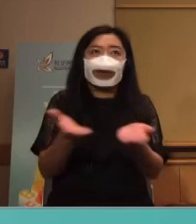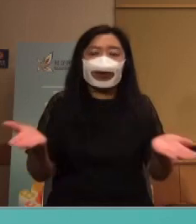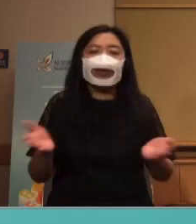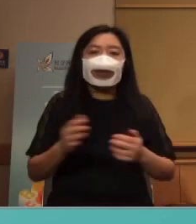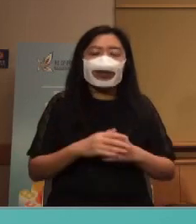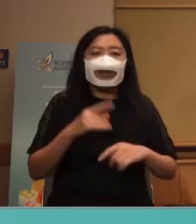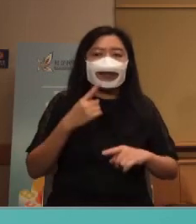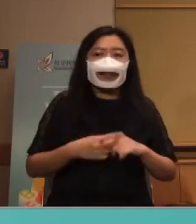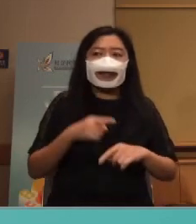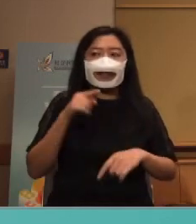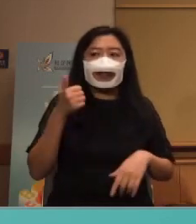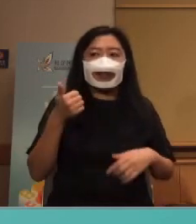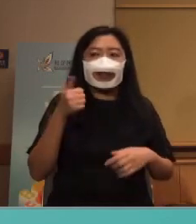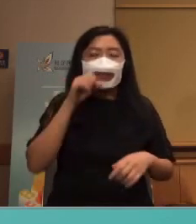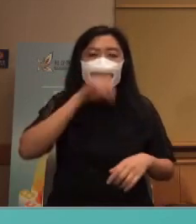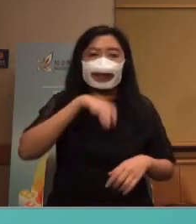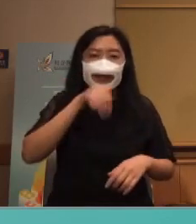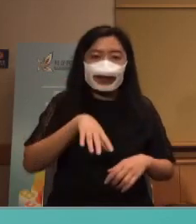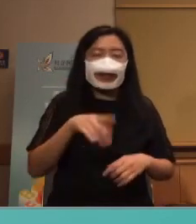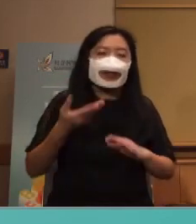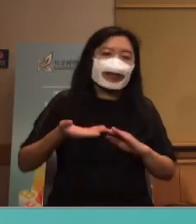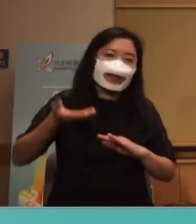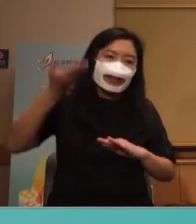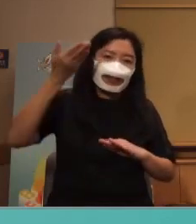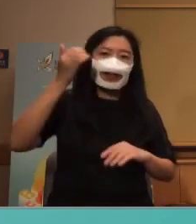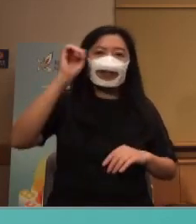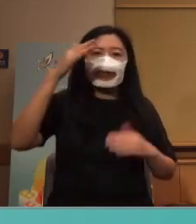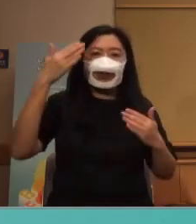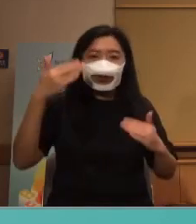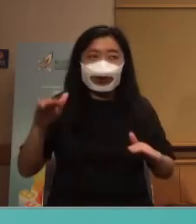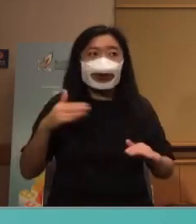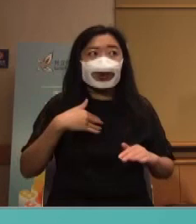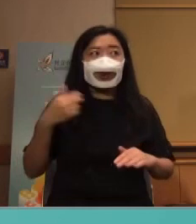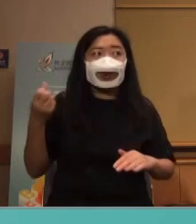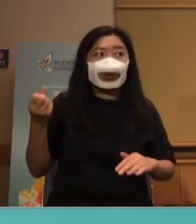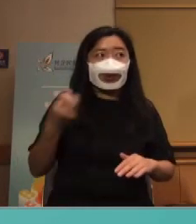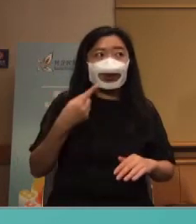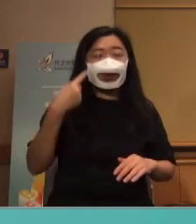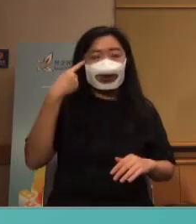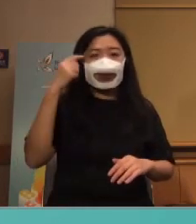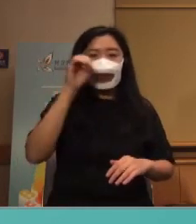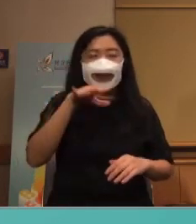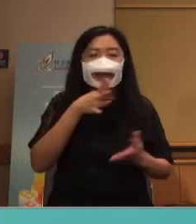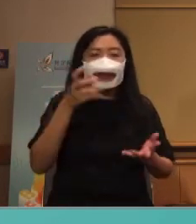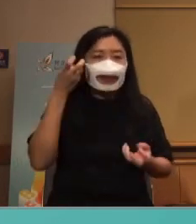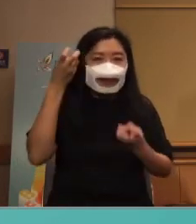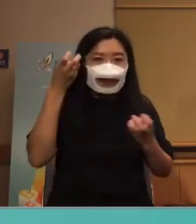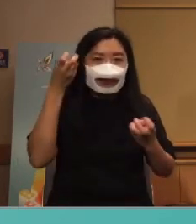the last section, but I would also love to have your opinion regarding crypto adoption on like